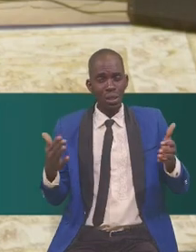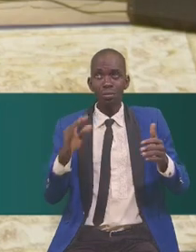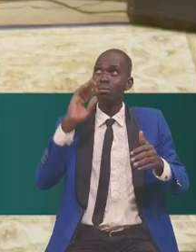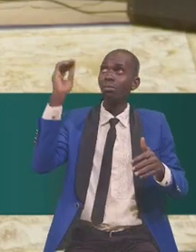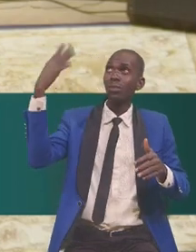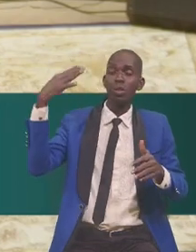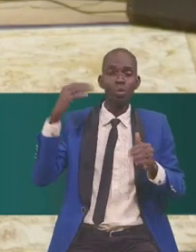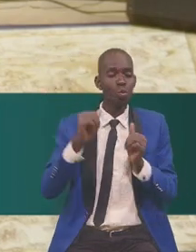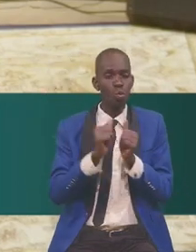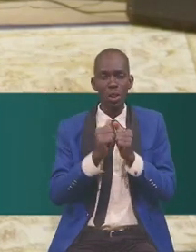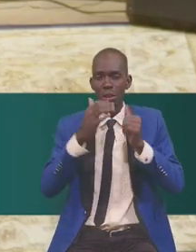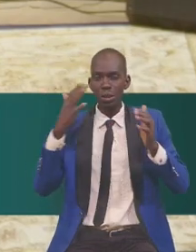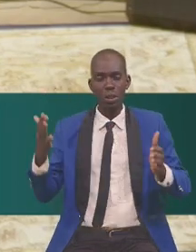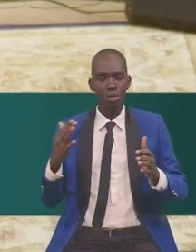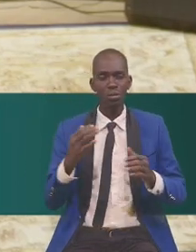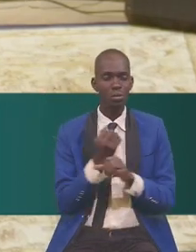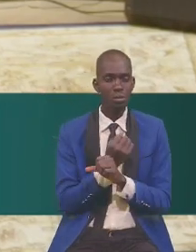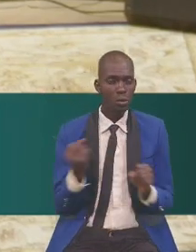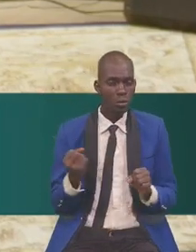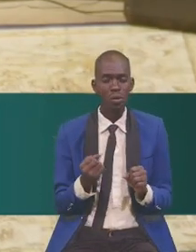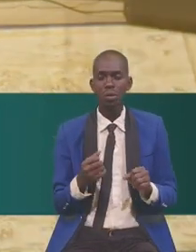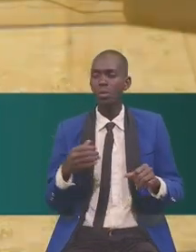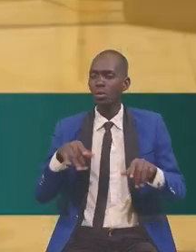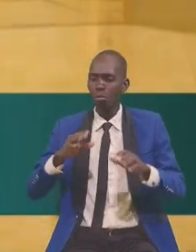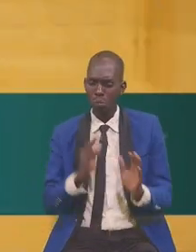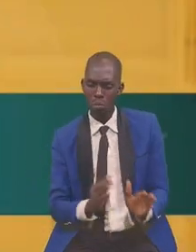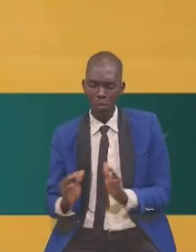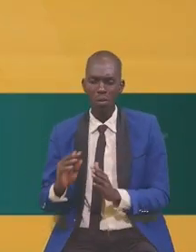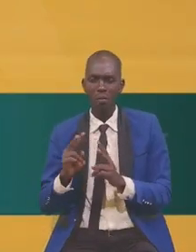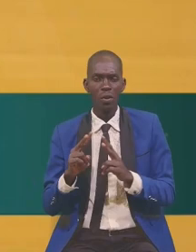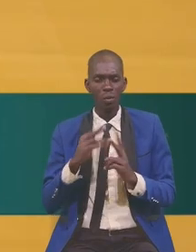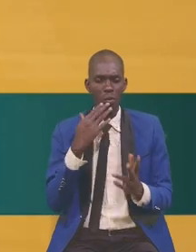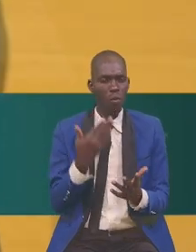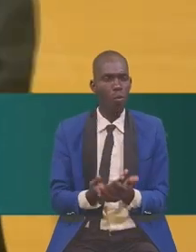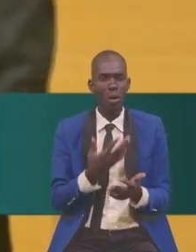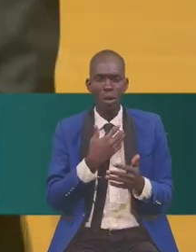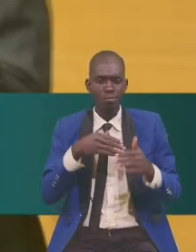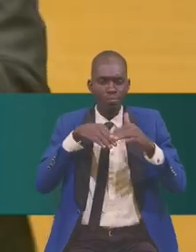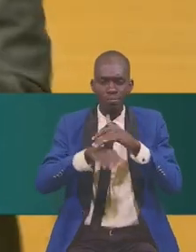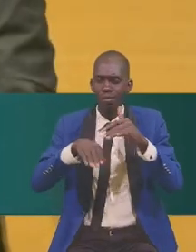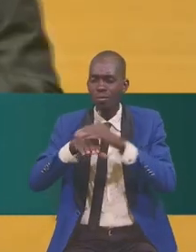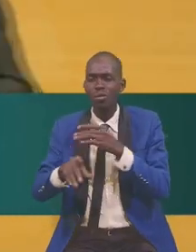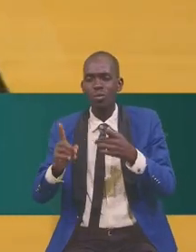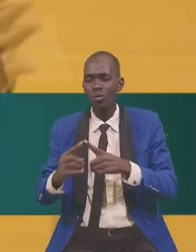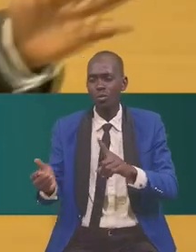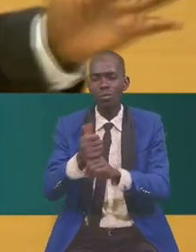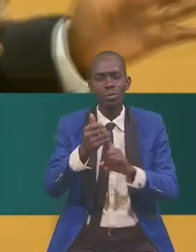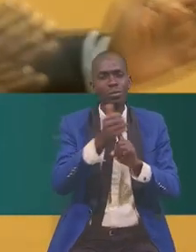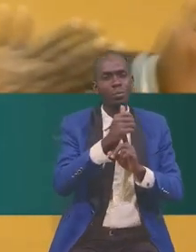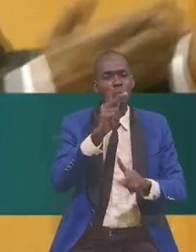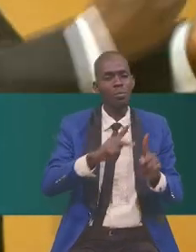to destroy Christianity and wanting to destroy the people that have faith in Christ, if